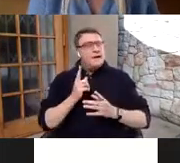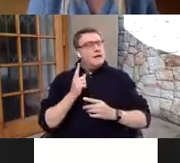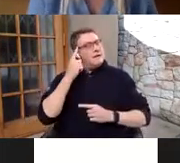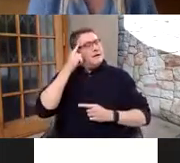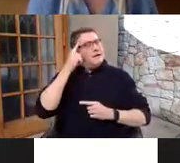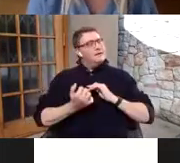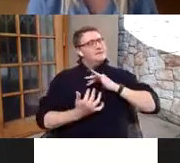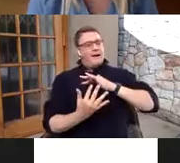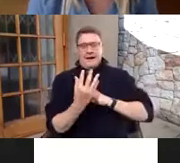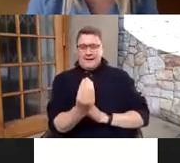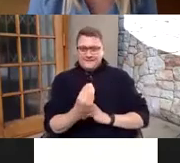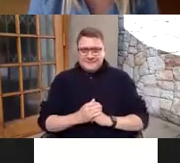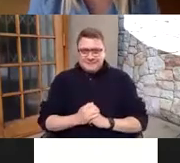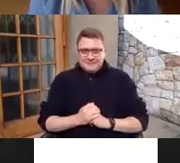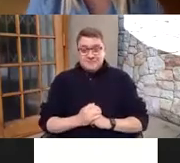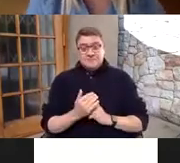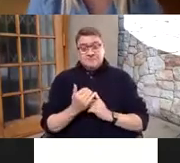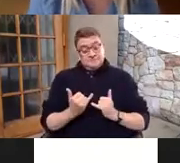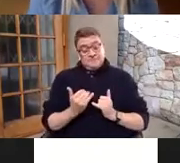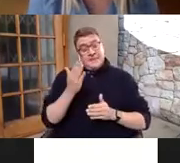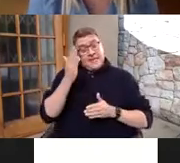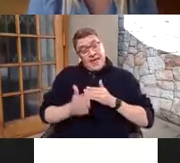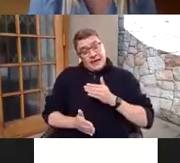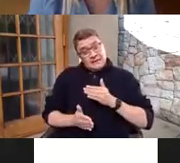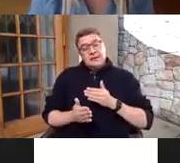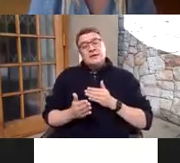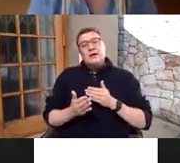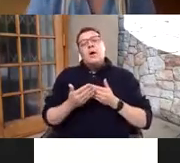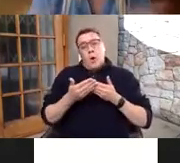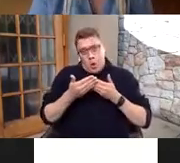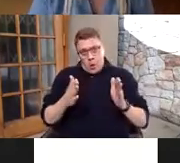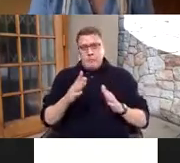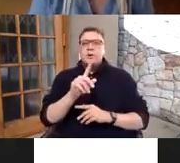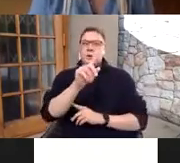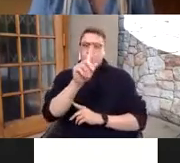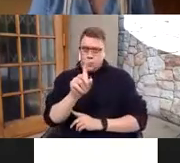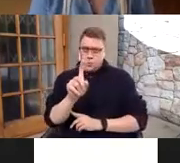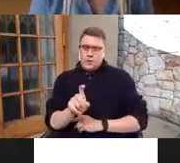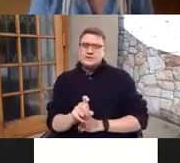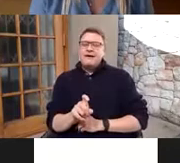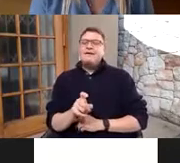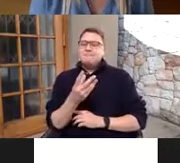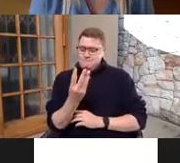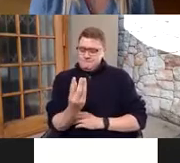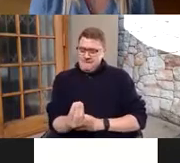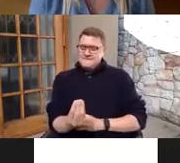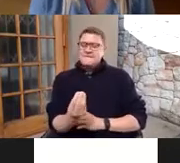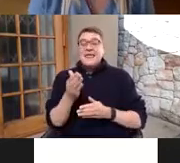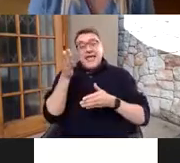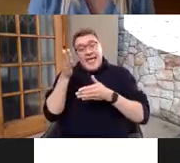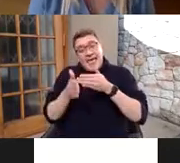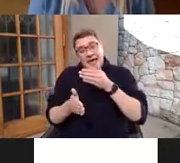further ado, at the end of today's session, we are also going to open it up to have a Q&A session where you're going to be able